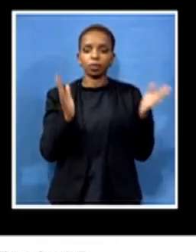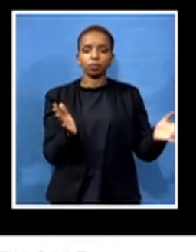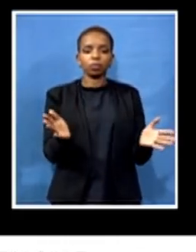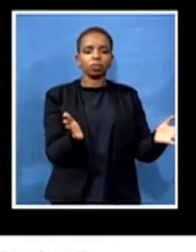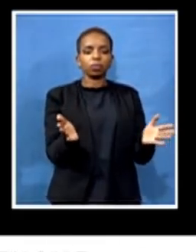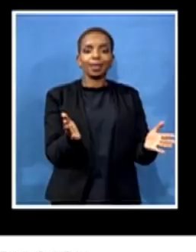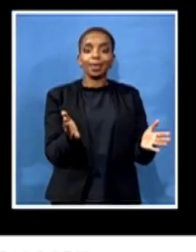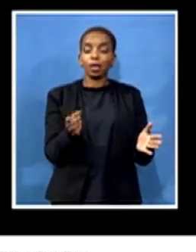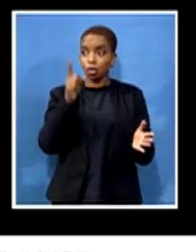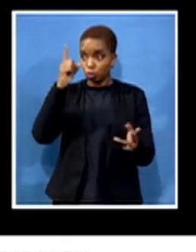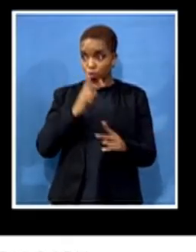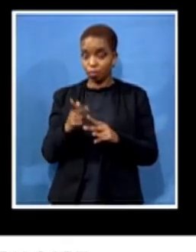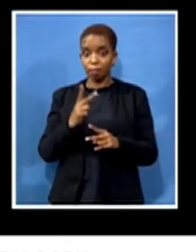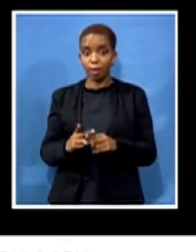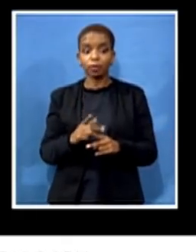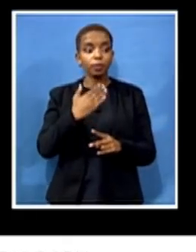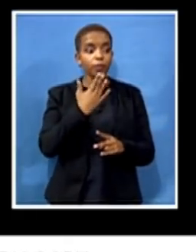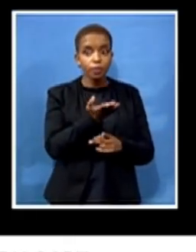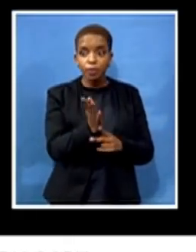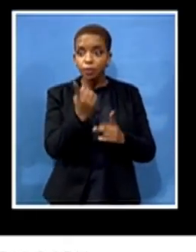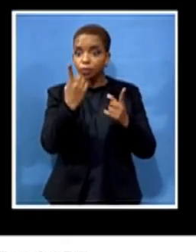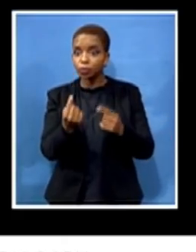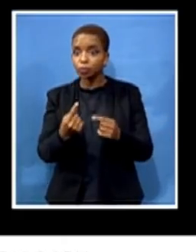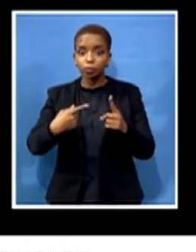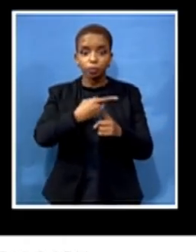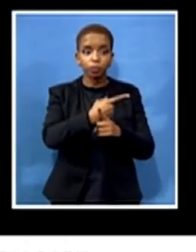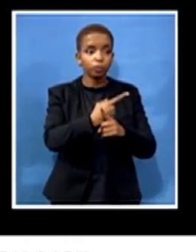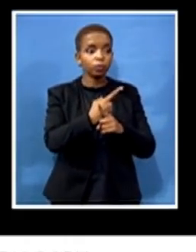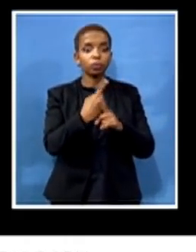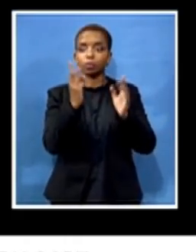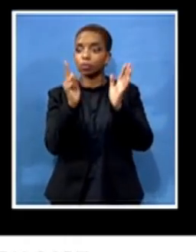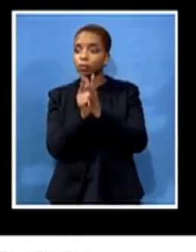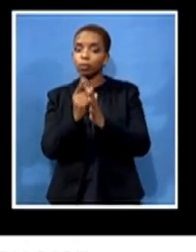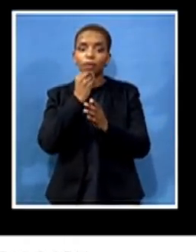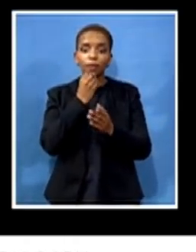such politicians or officials of municipality? Thank you.